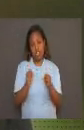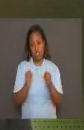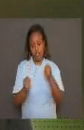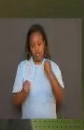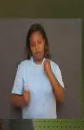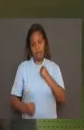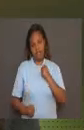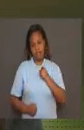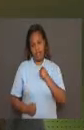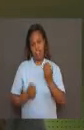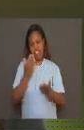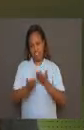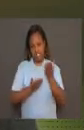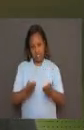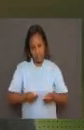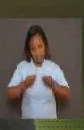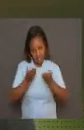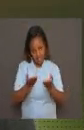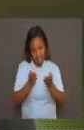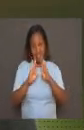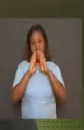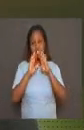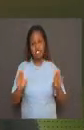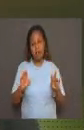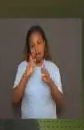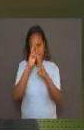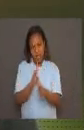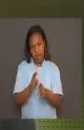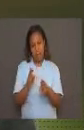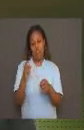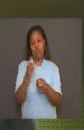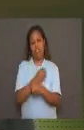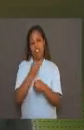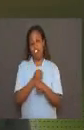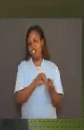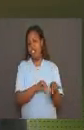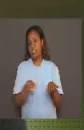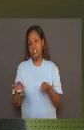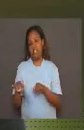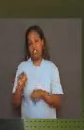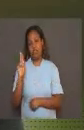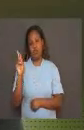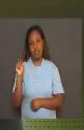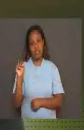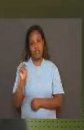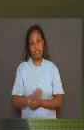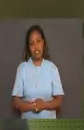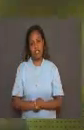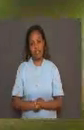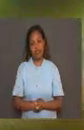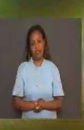military services to peacekeeping organizations like the United